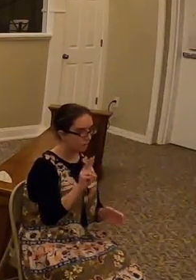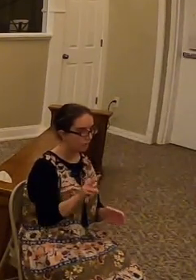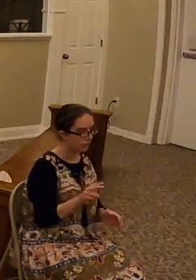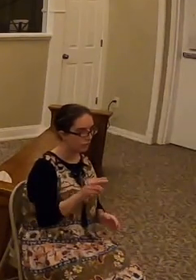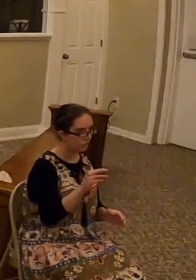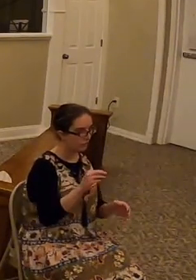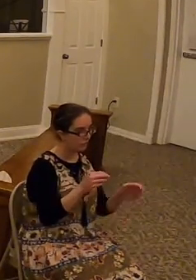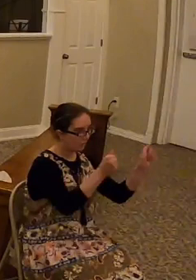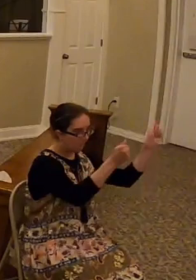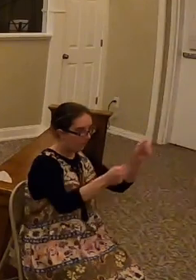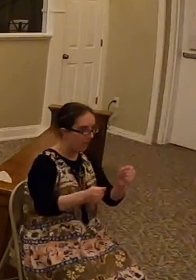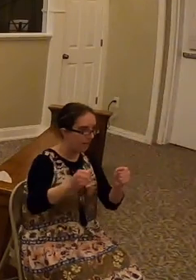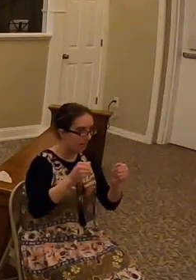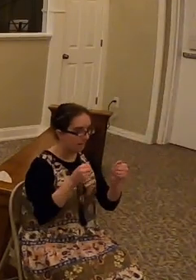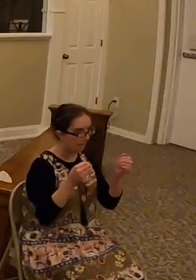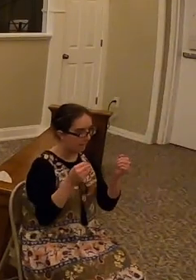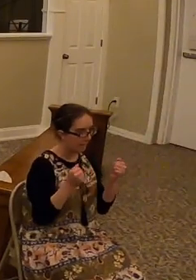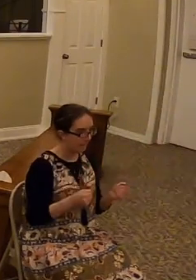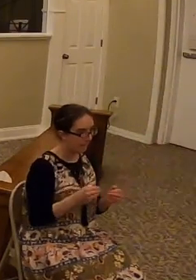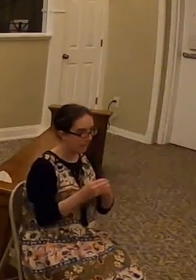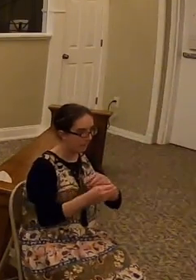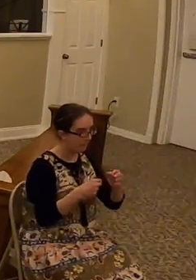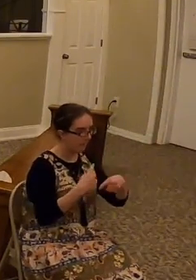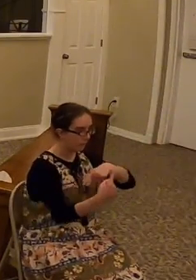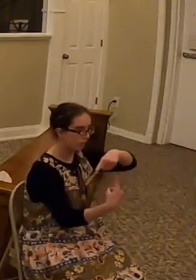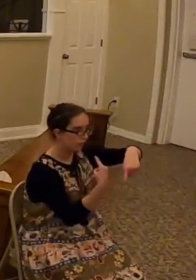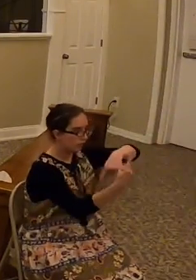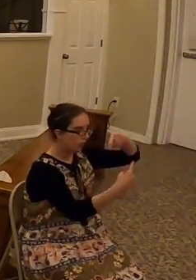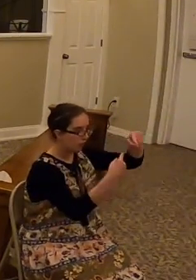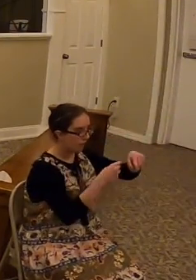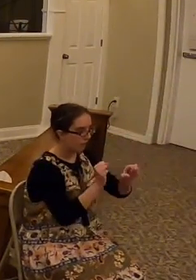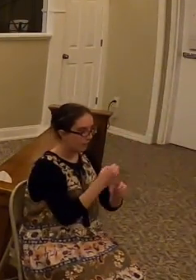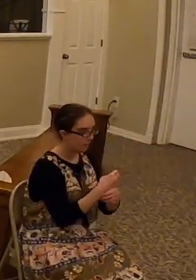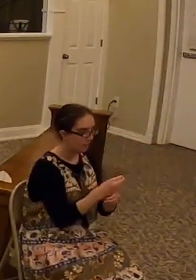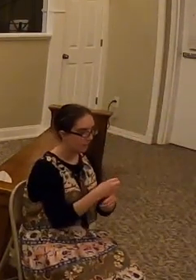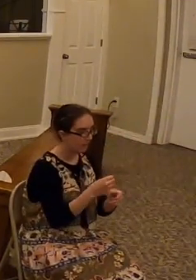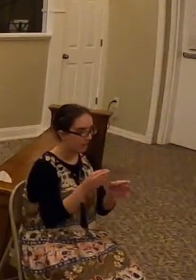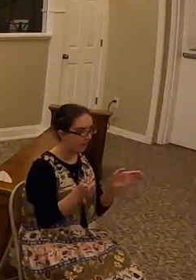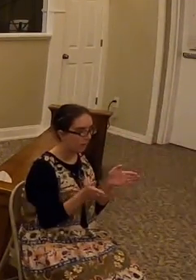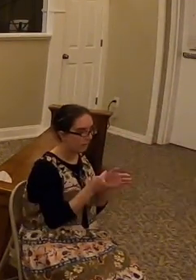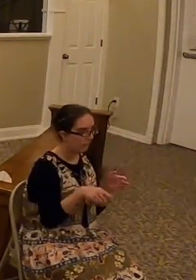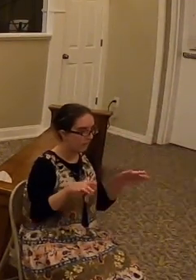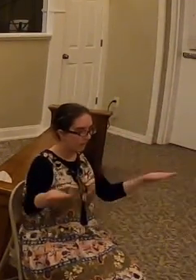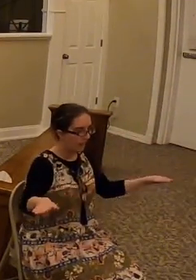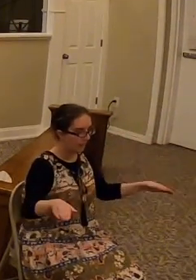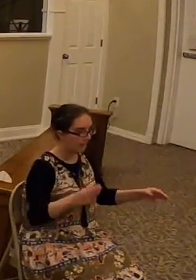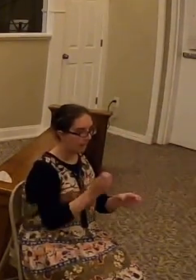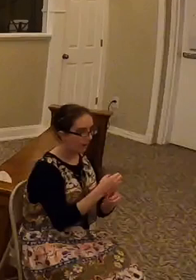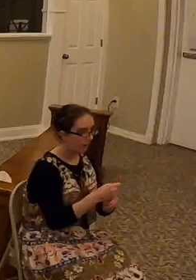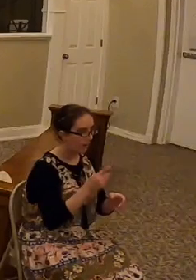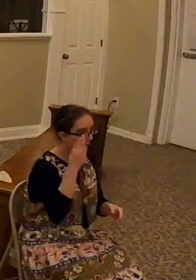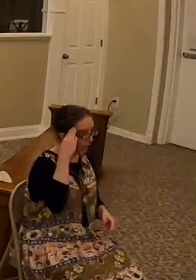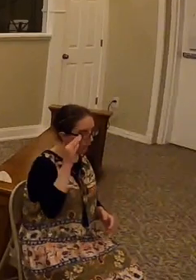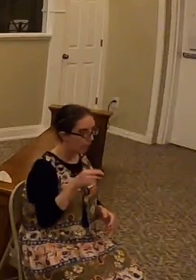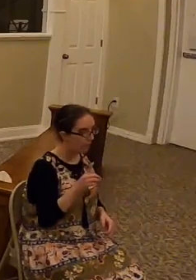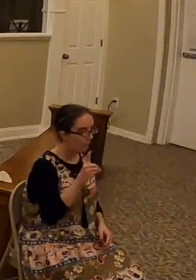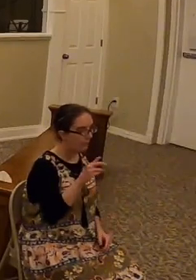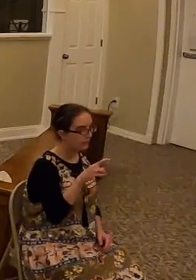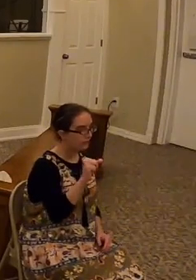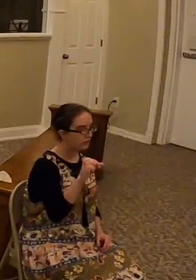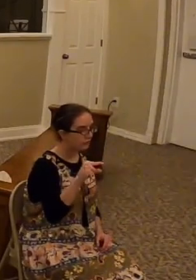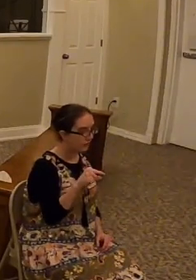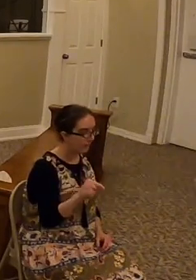air speeds causes a whirlwind of air to form near the wingtips. And this creates what is known as